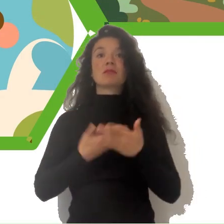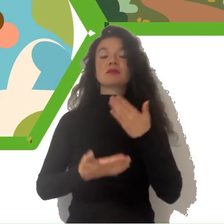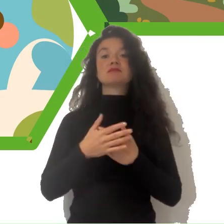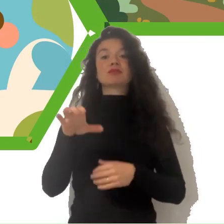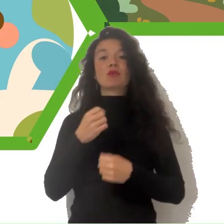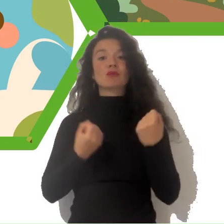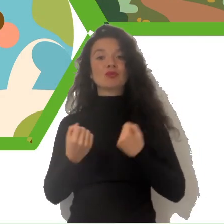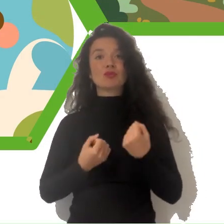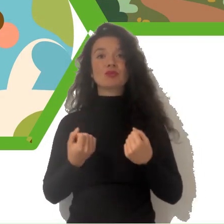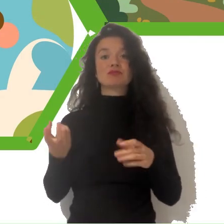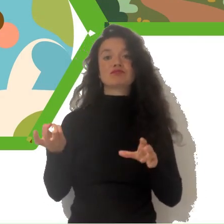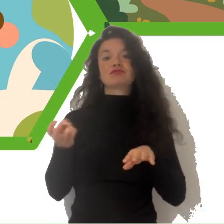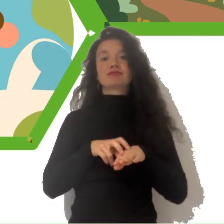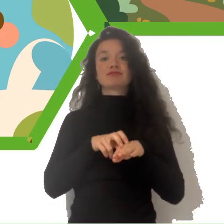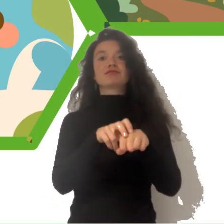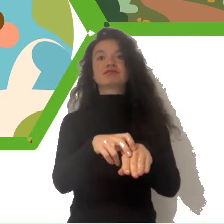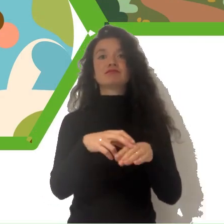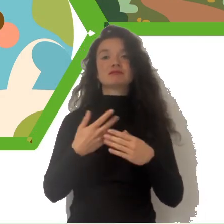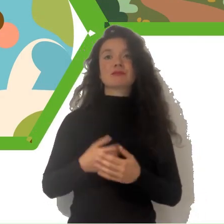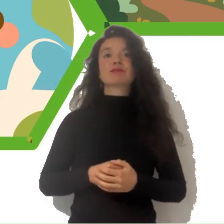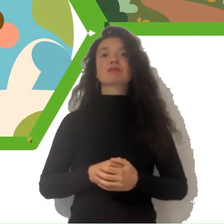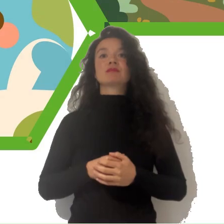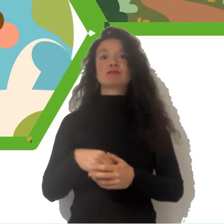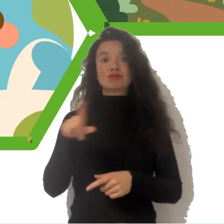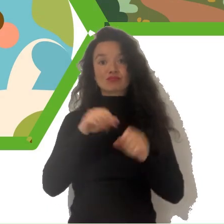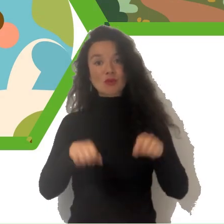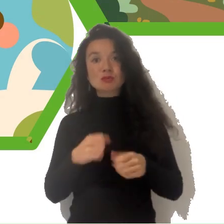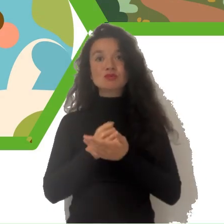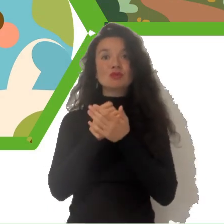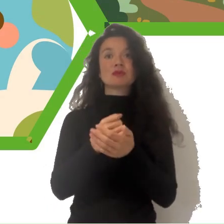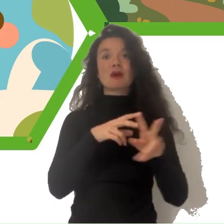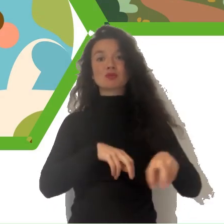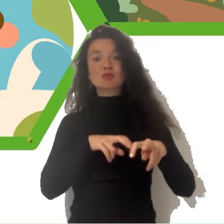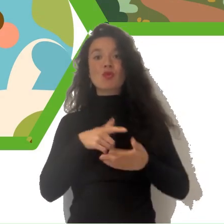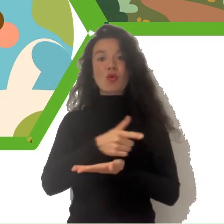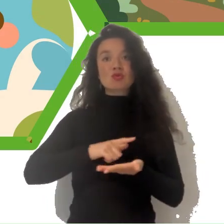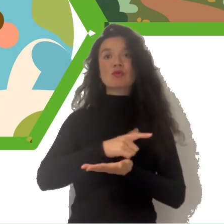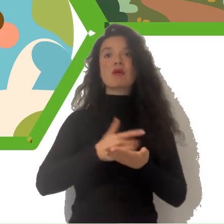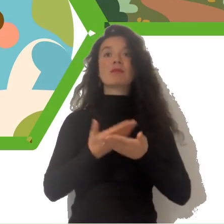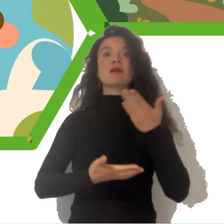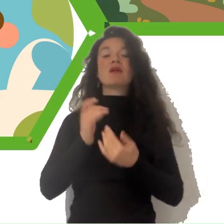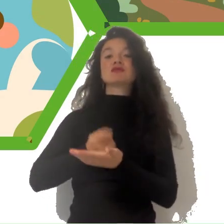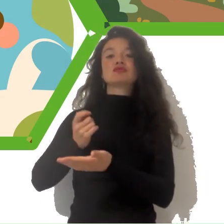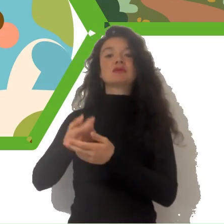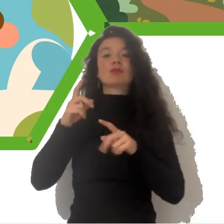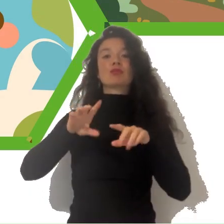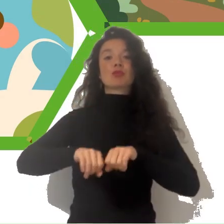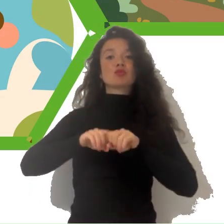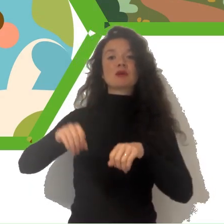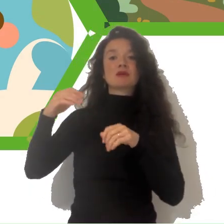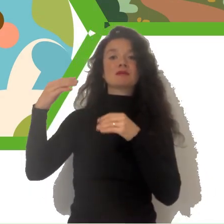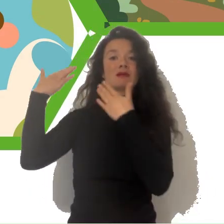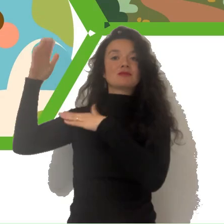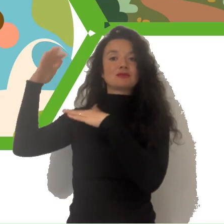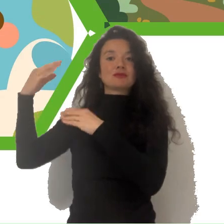can do, and they are green skills basically that they can save the environment. So you can see that green skills